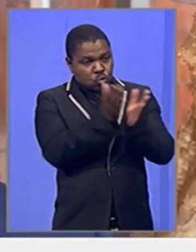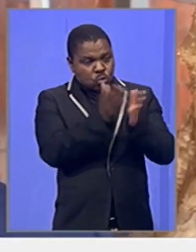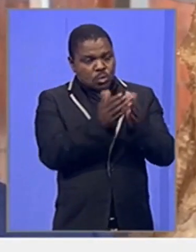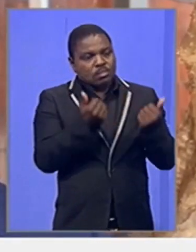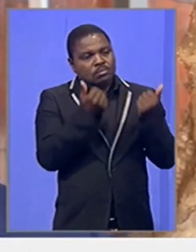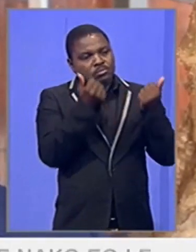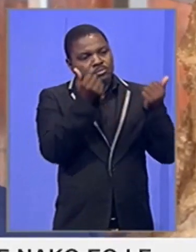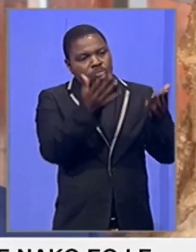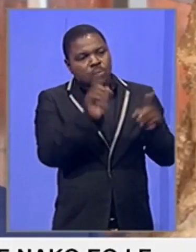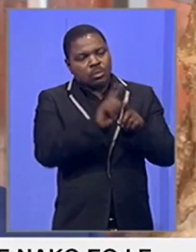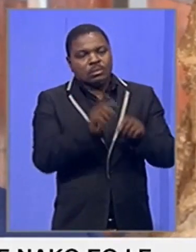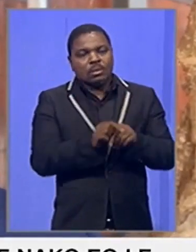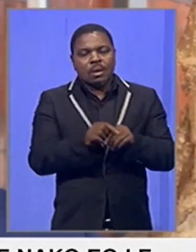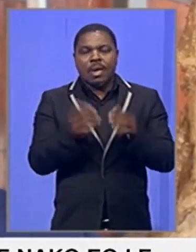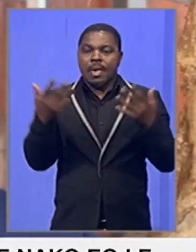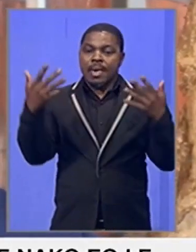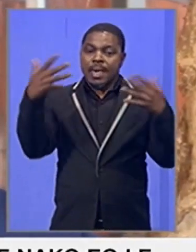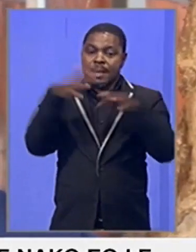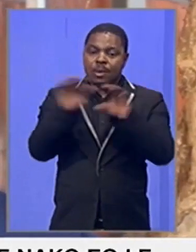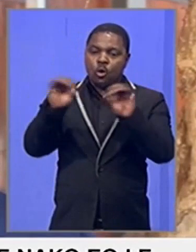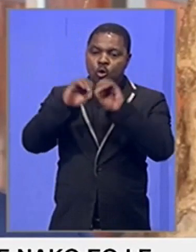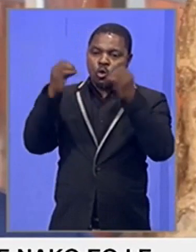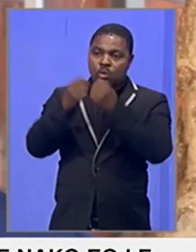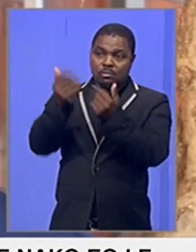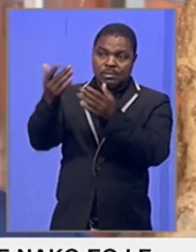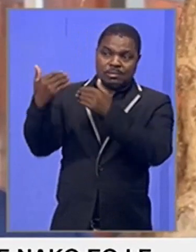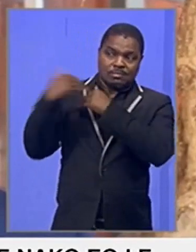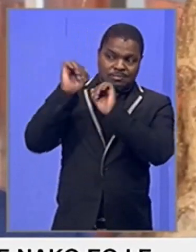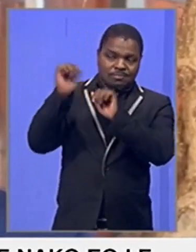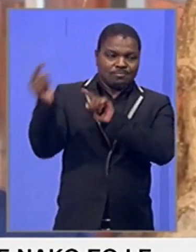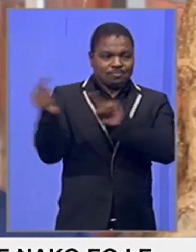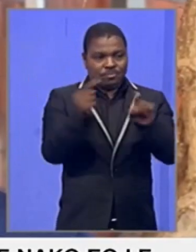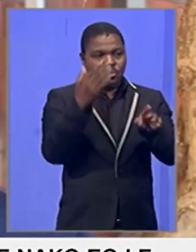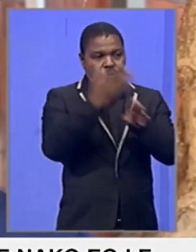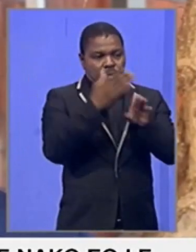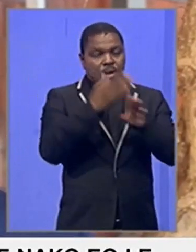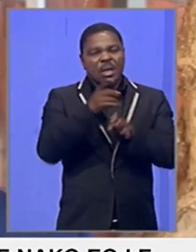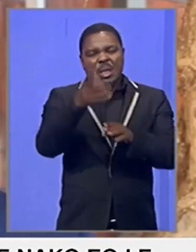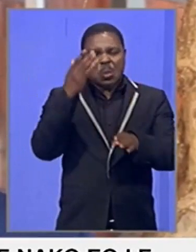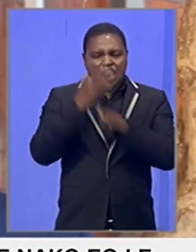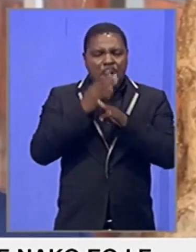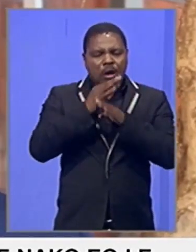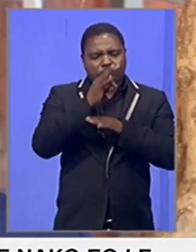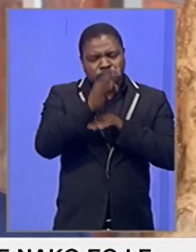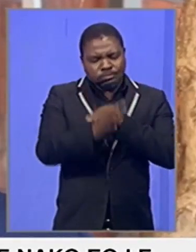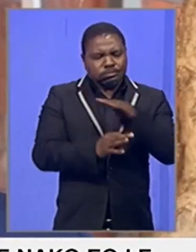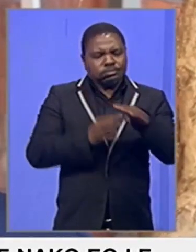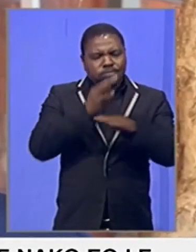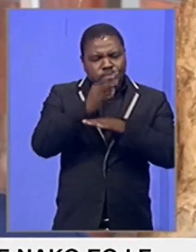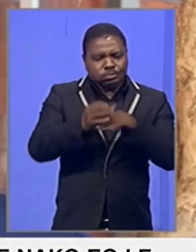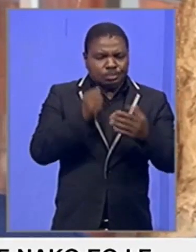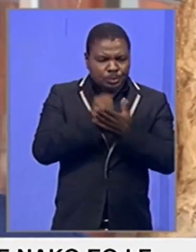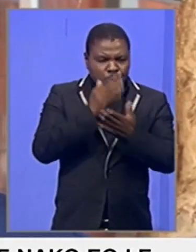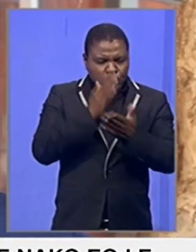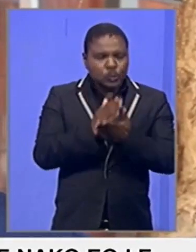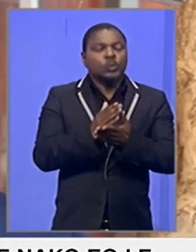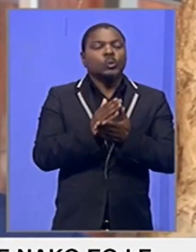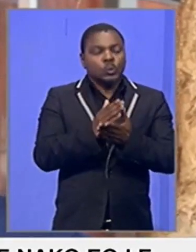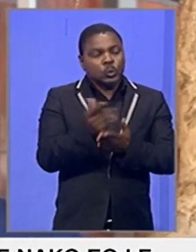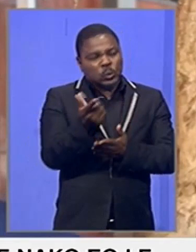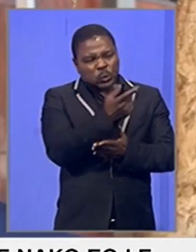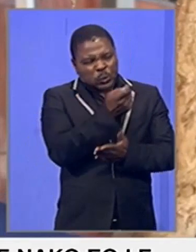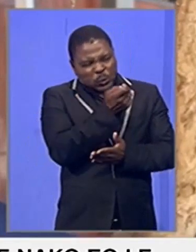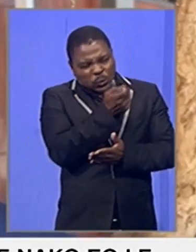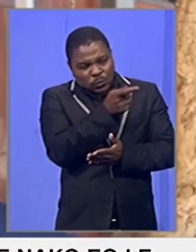our implementing agents. They are working around the clock to ensure that the few remaining schools are attended to. You will